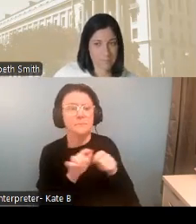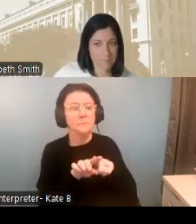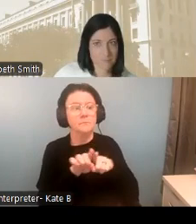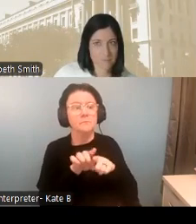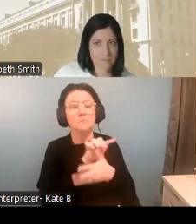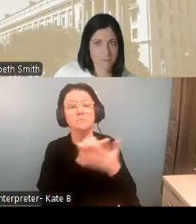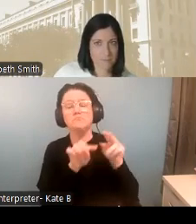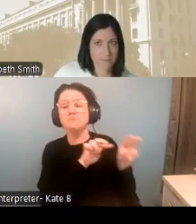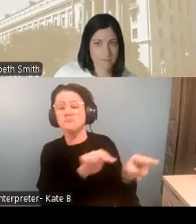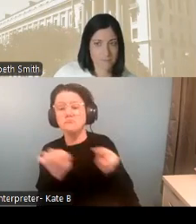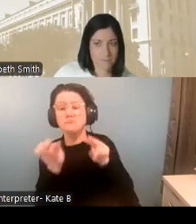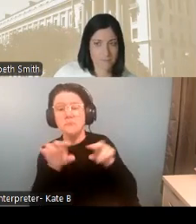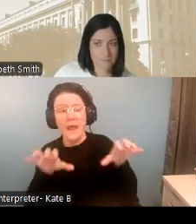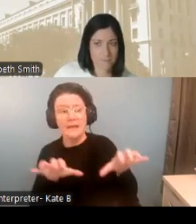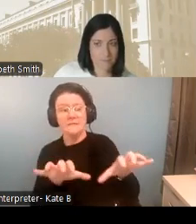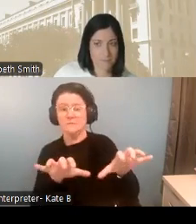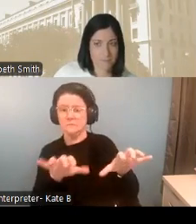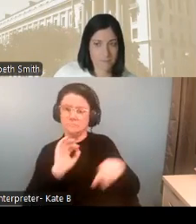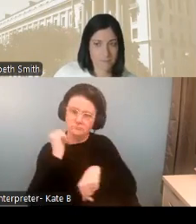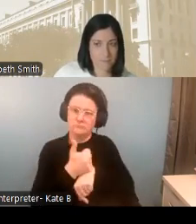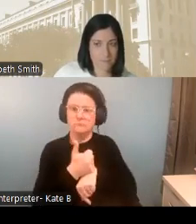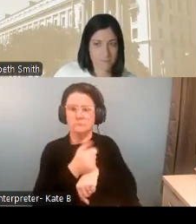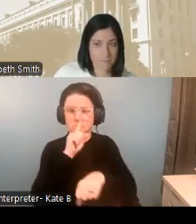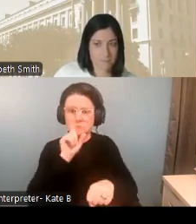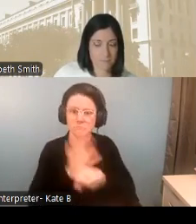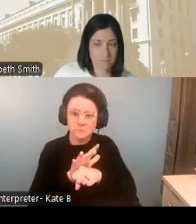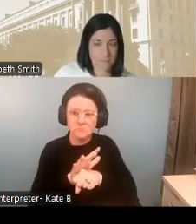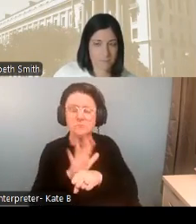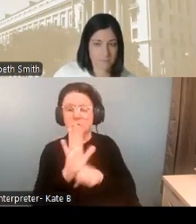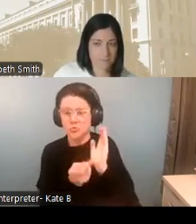of monitoring activities that you have in place to ensure that you are